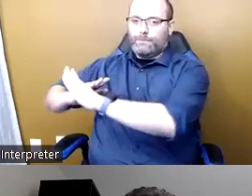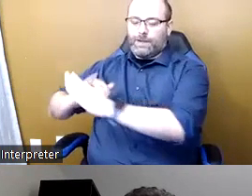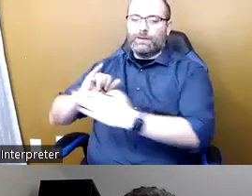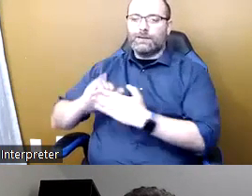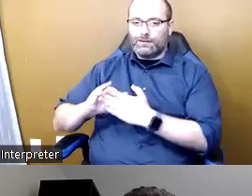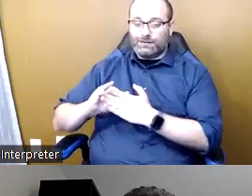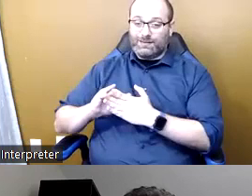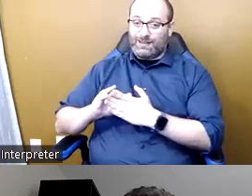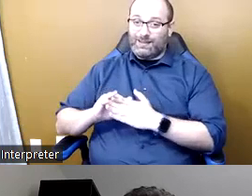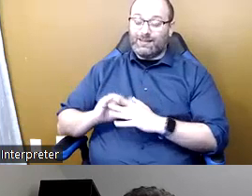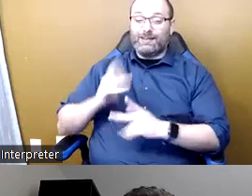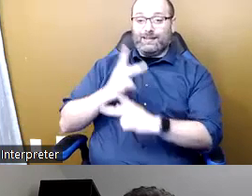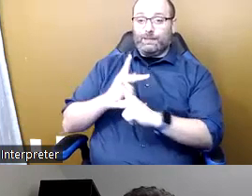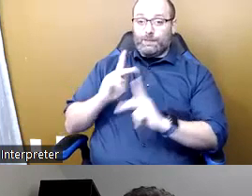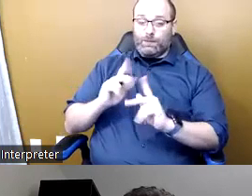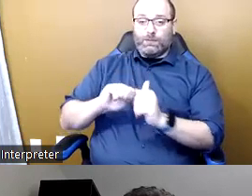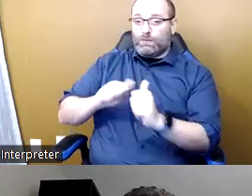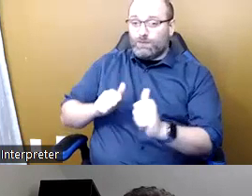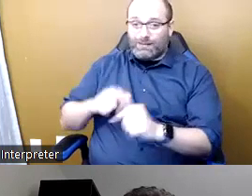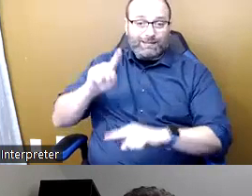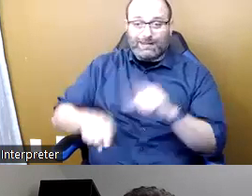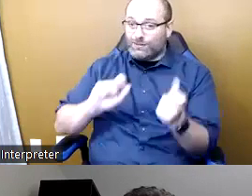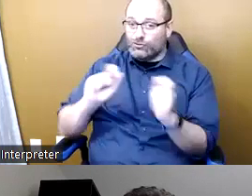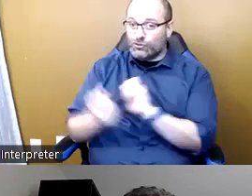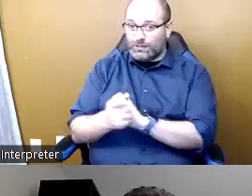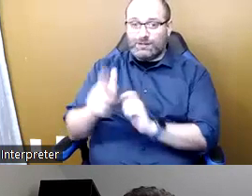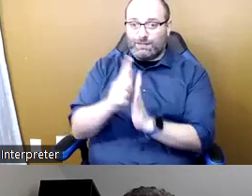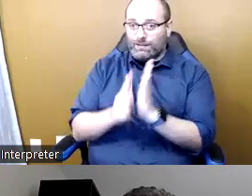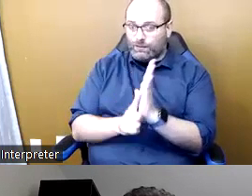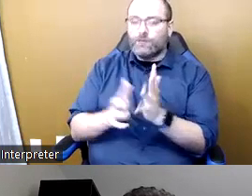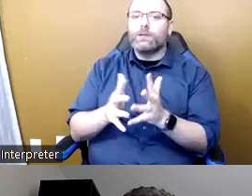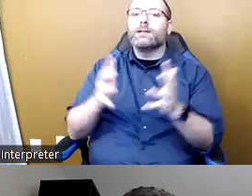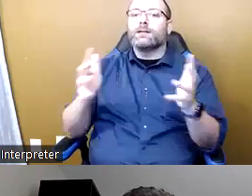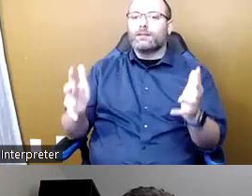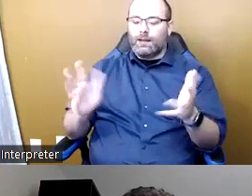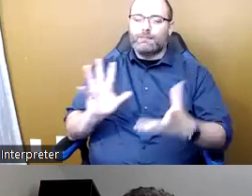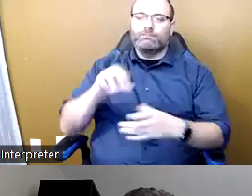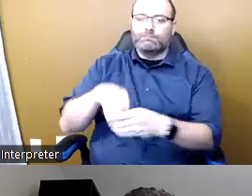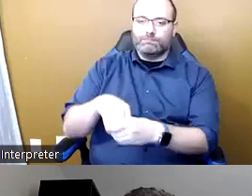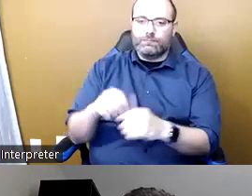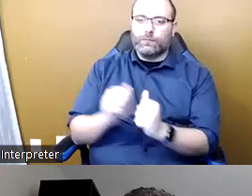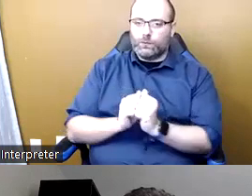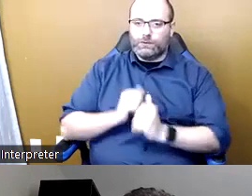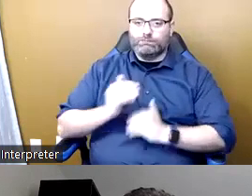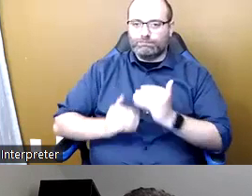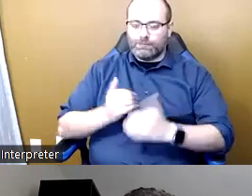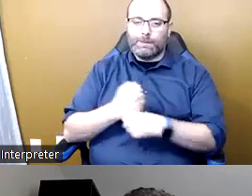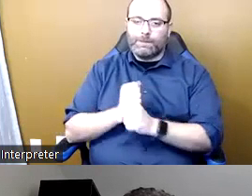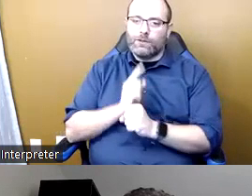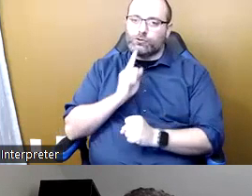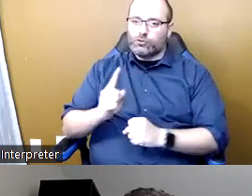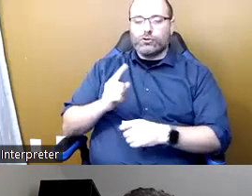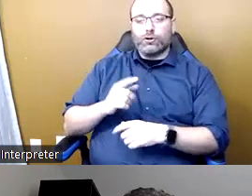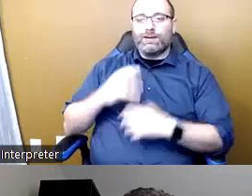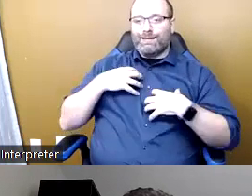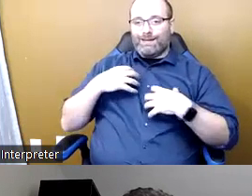from changing their names legally, so that there is a lot that goes into making care affirming, but these